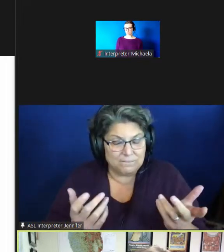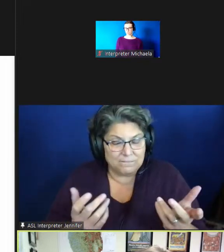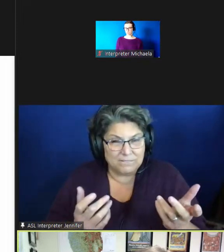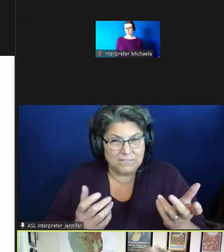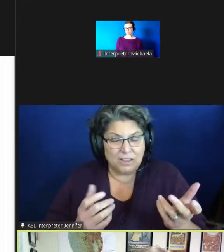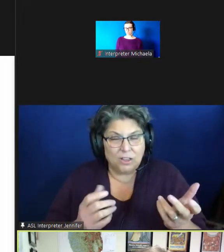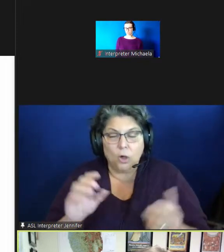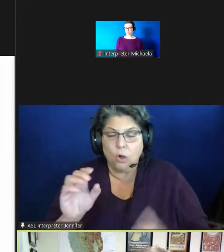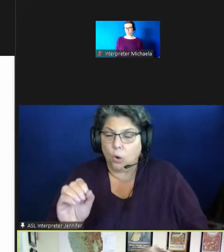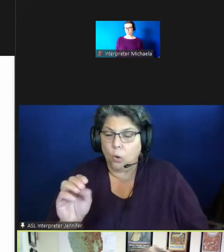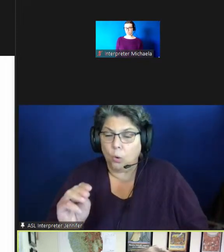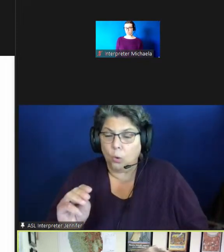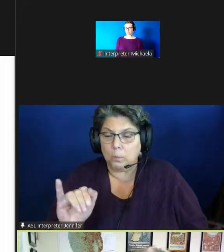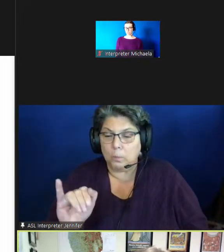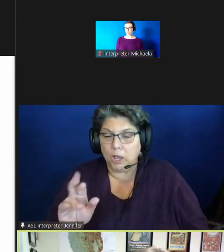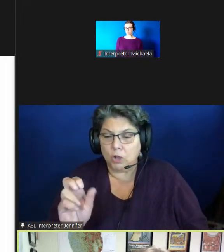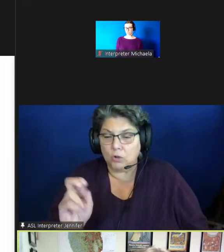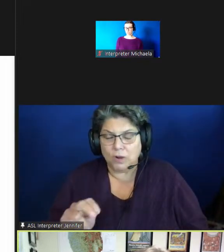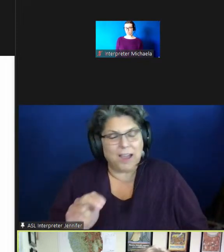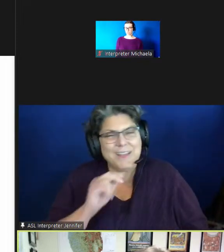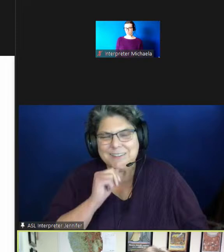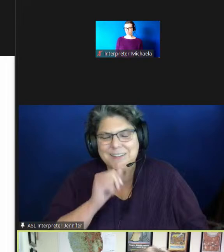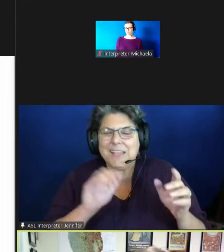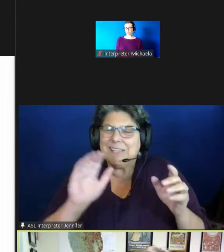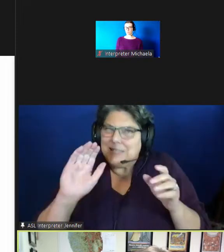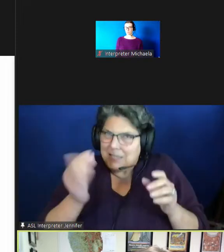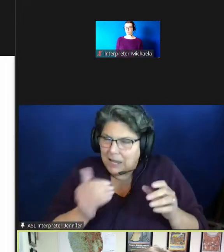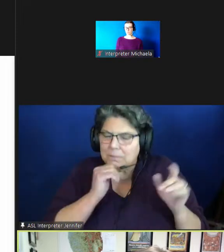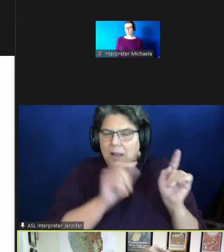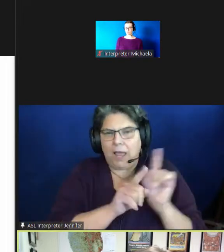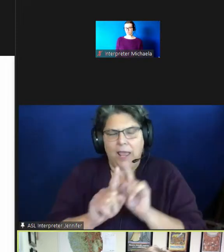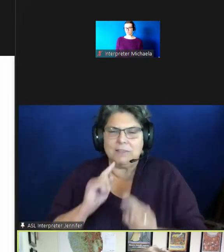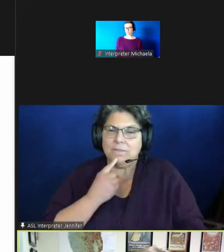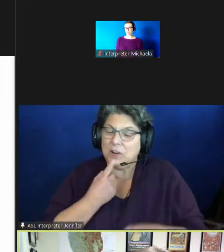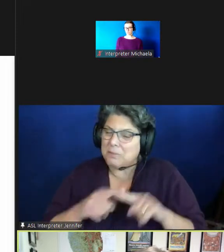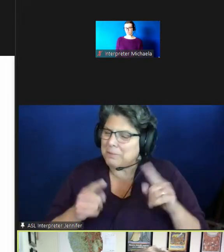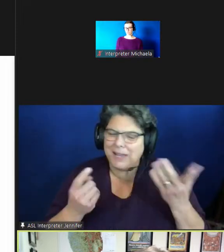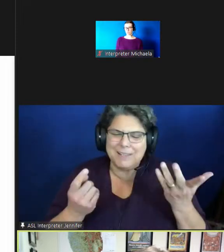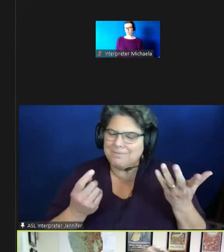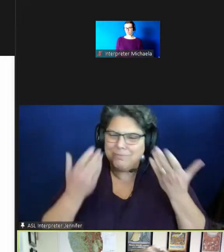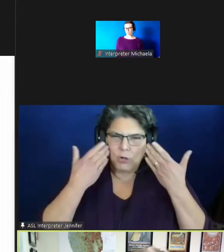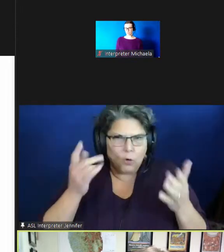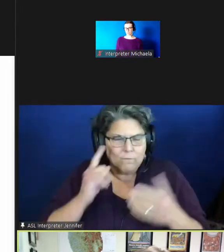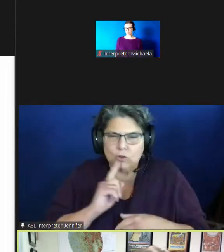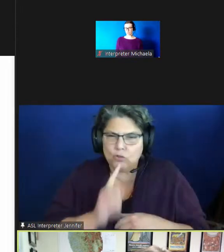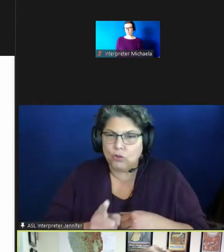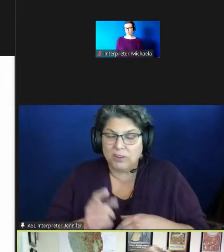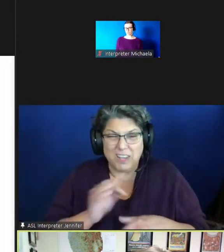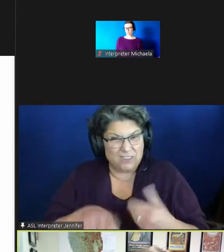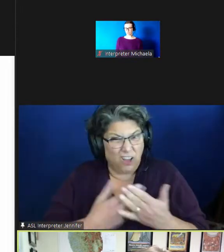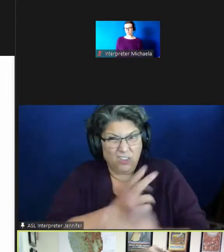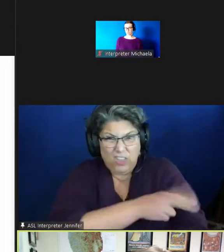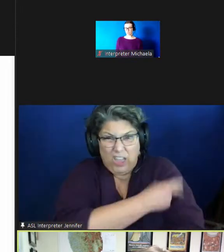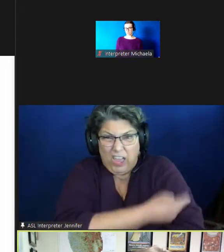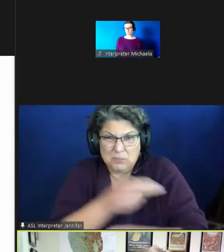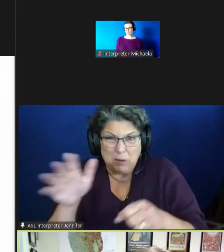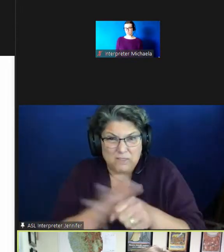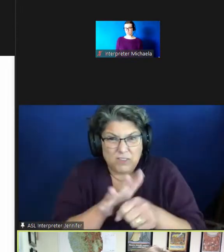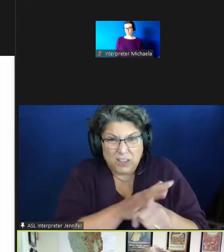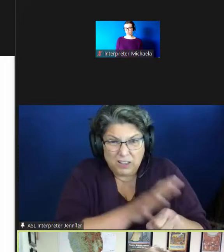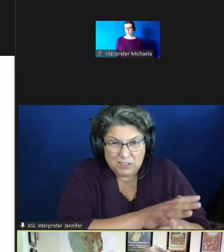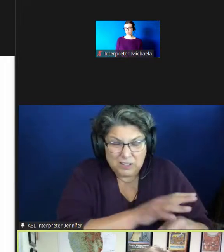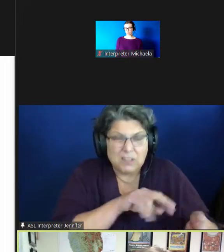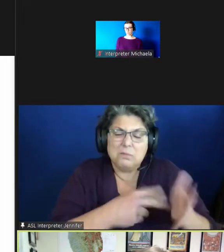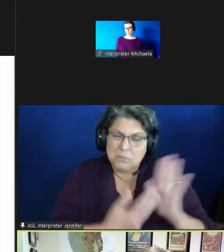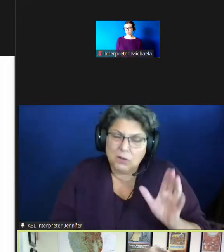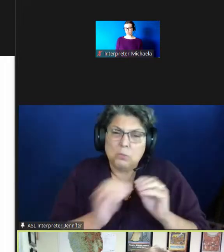severe, but again, it's too early to tell. However, if all of our hospitals are filled, there will be more mortality